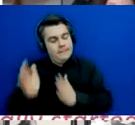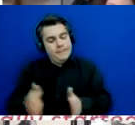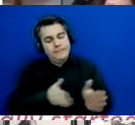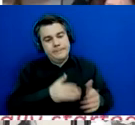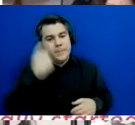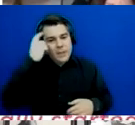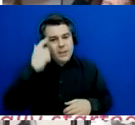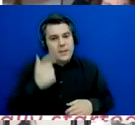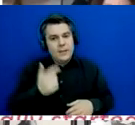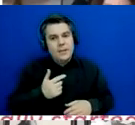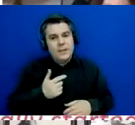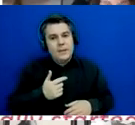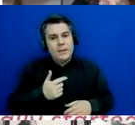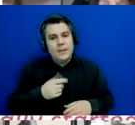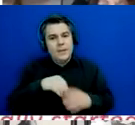I think